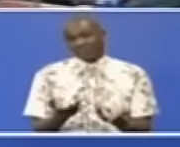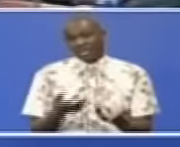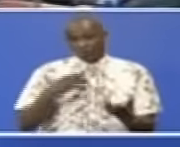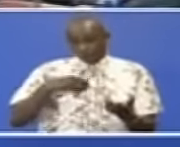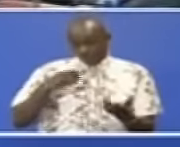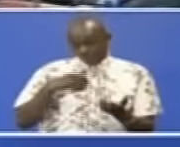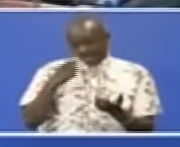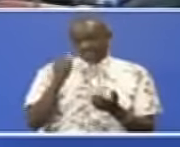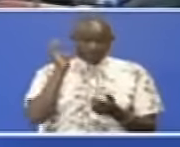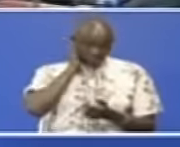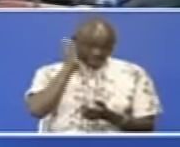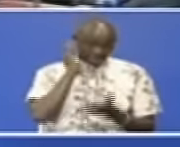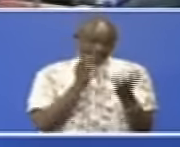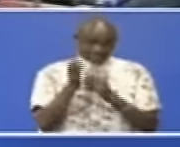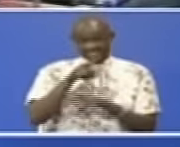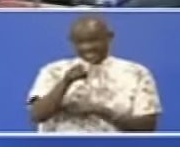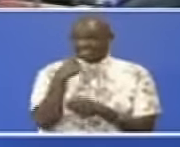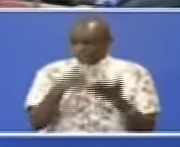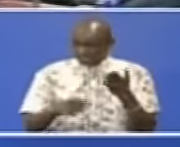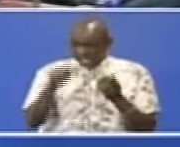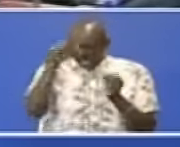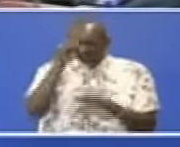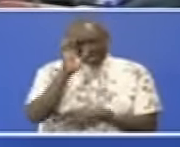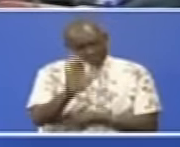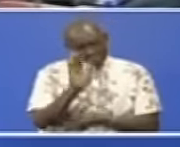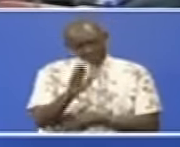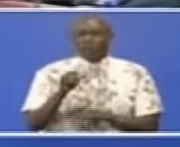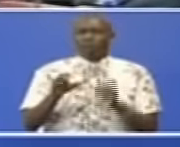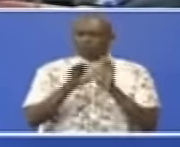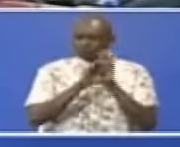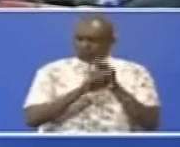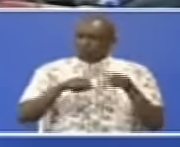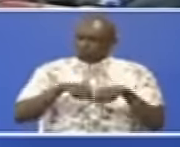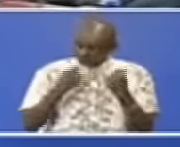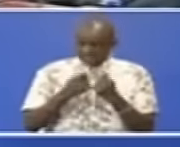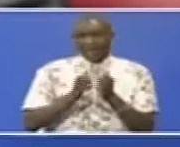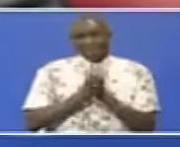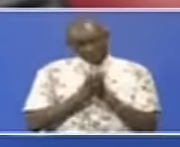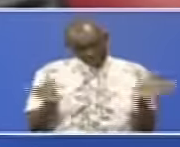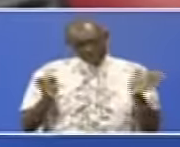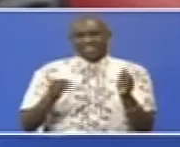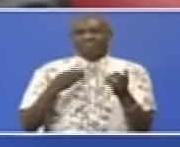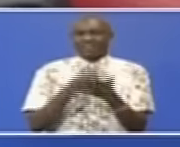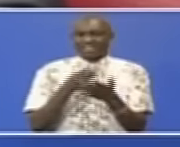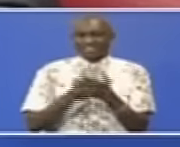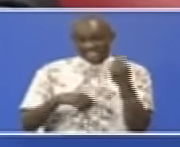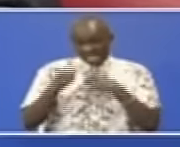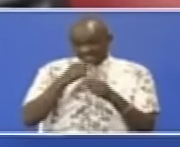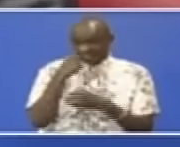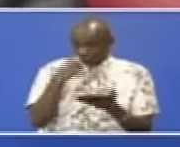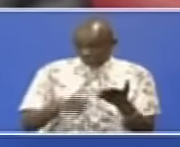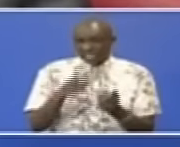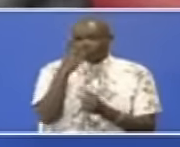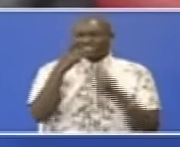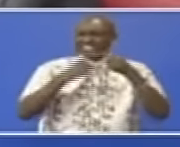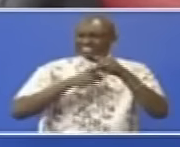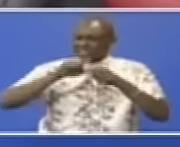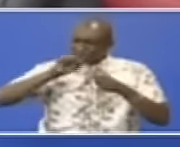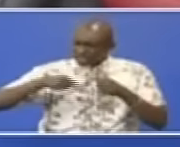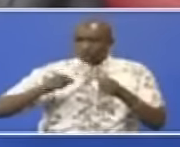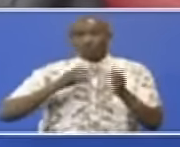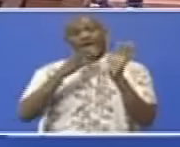Cooperative Society, the committee found that the governor violated the Constitution and the Public Finance Management Act when he sanctioned use of 26 million shillings